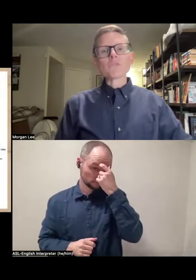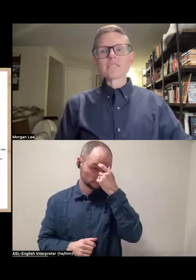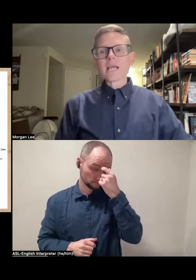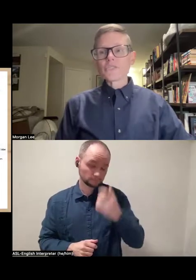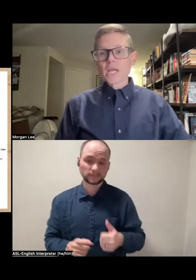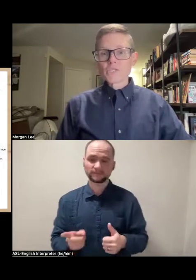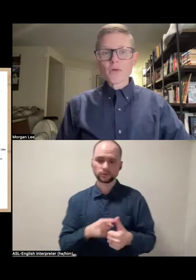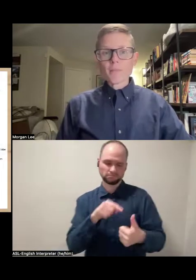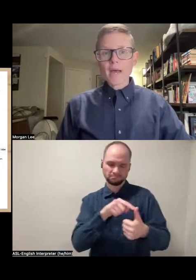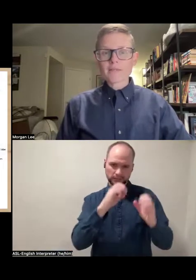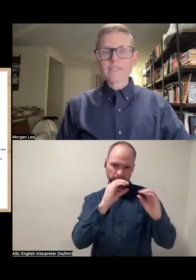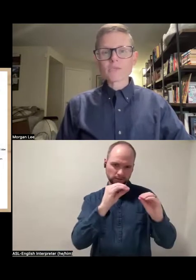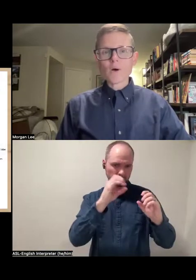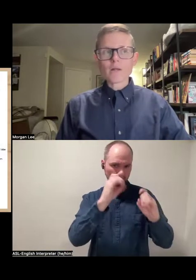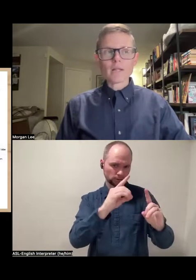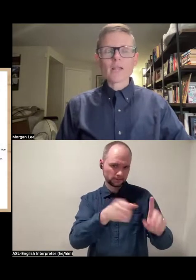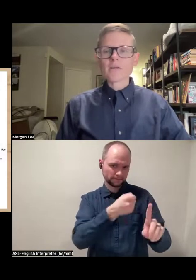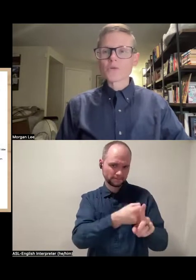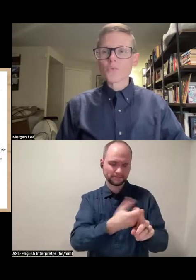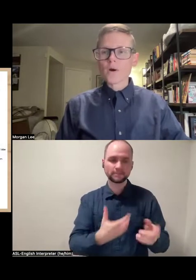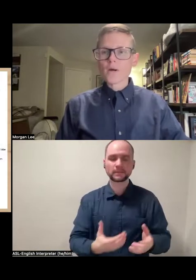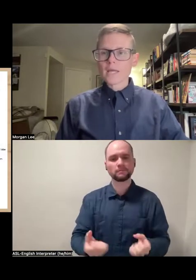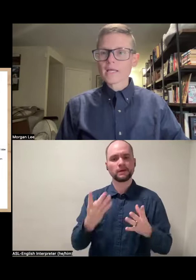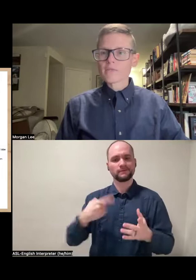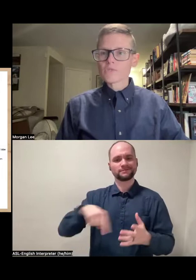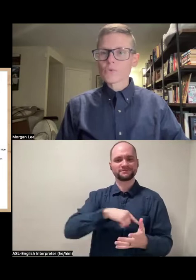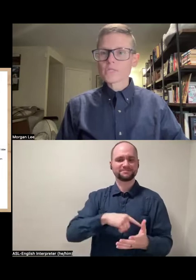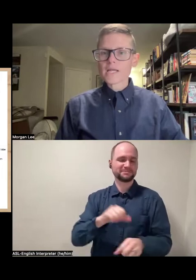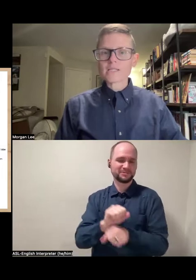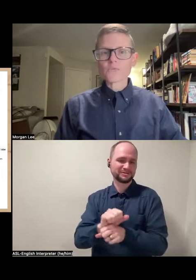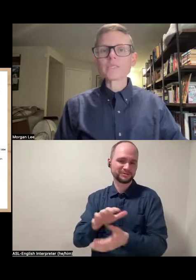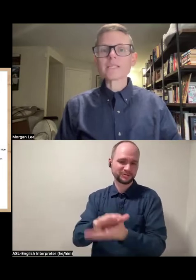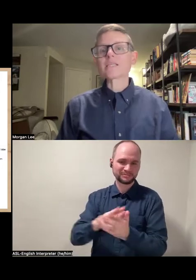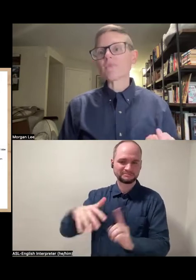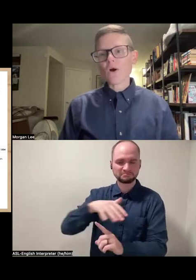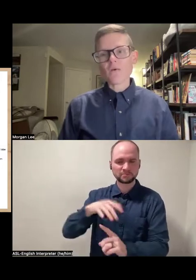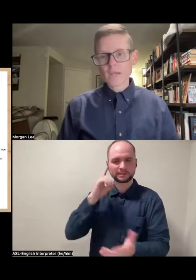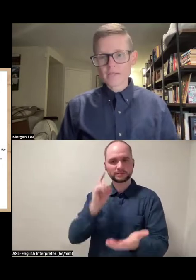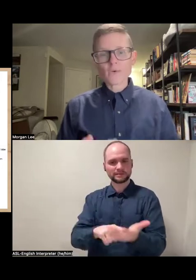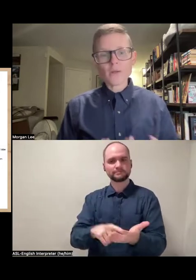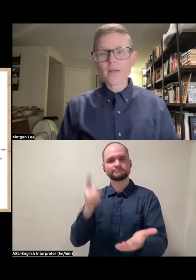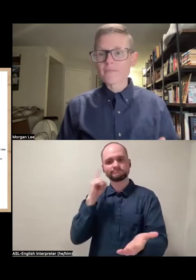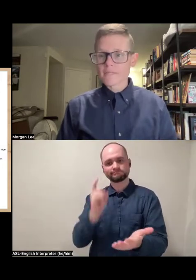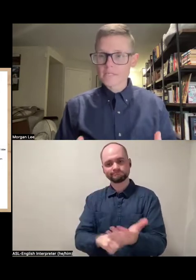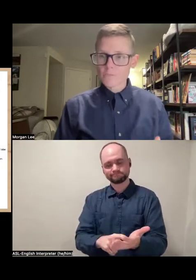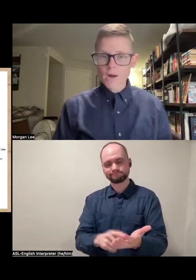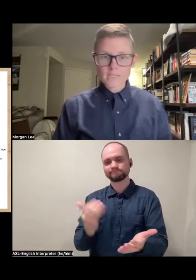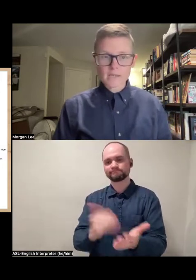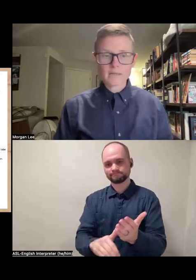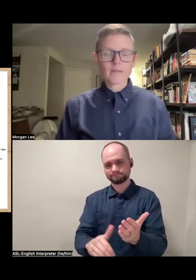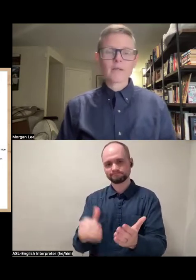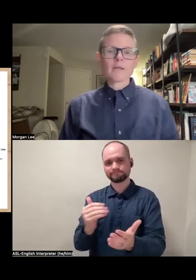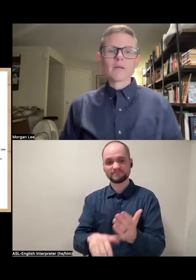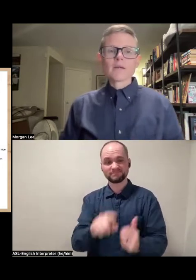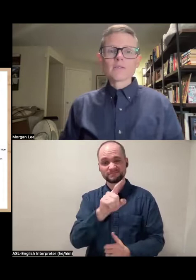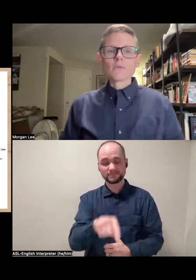So the first is educational impact. This is what a lot of us who work in school settings, we see this very often. So none of this is